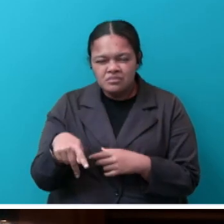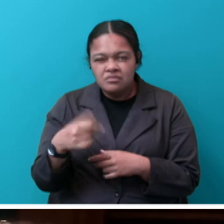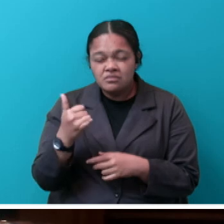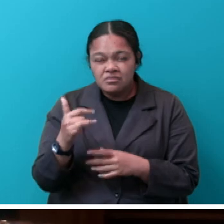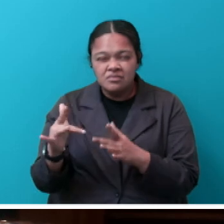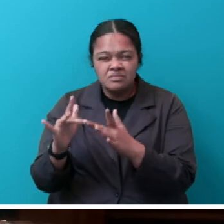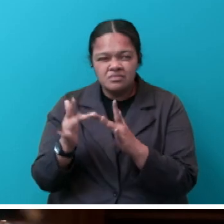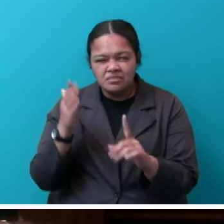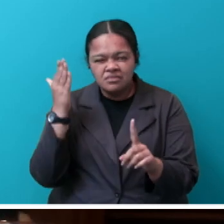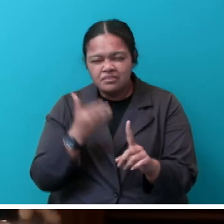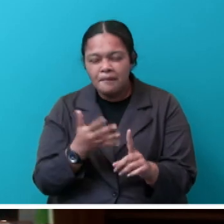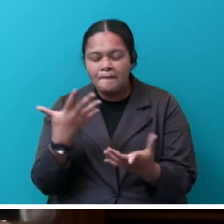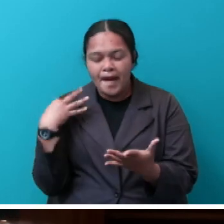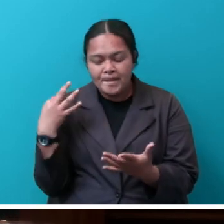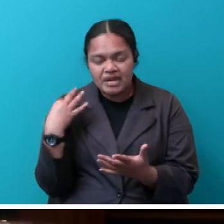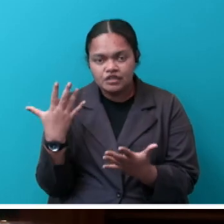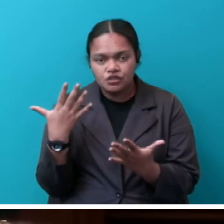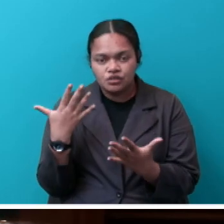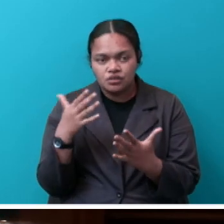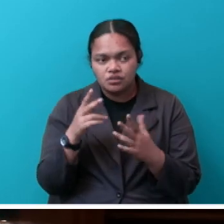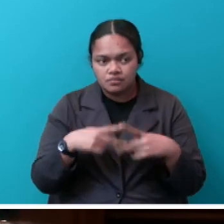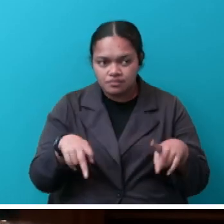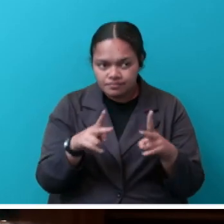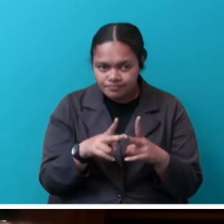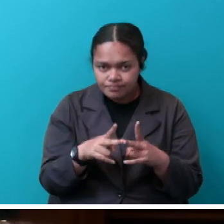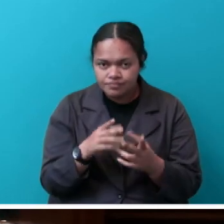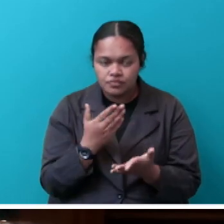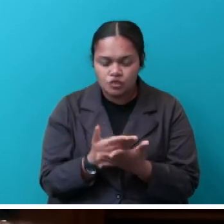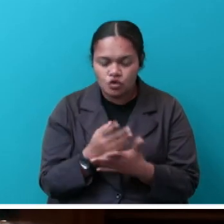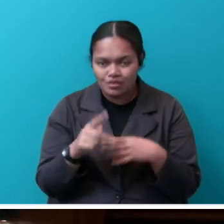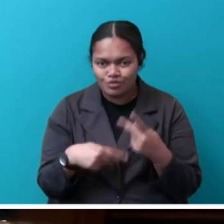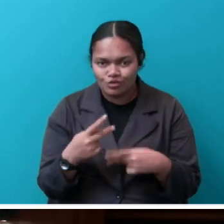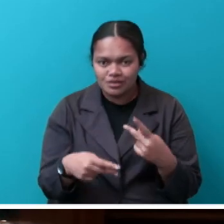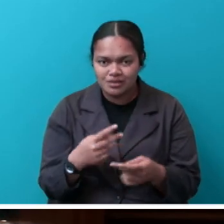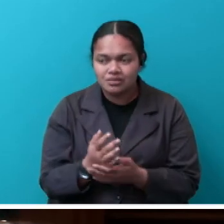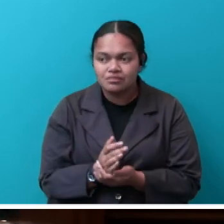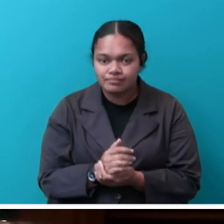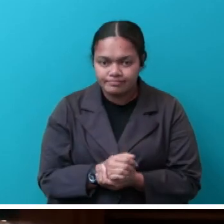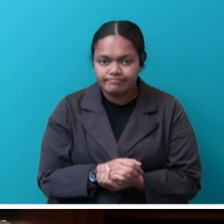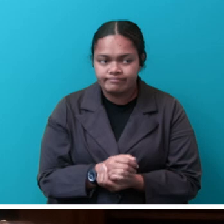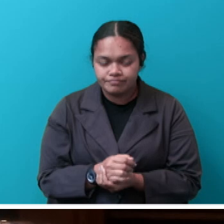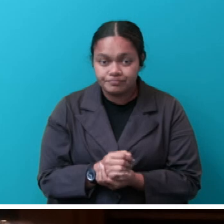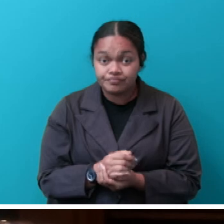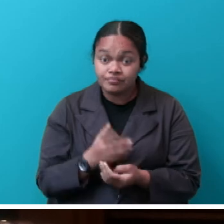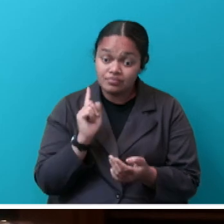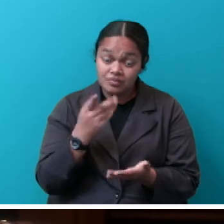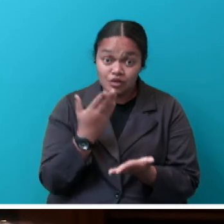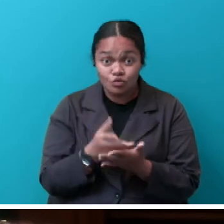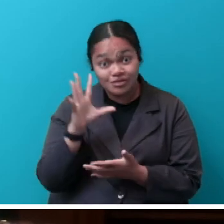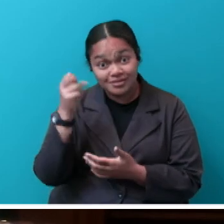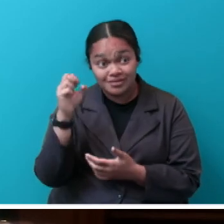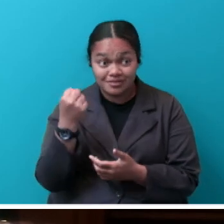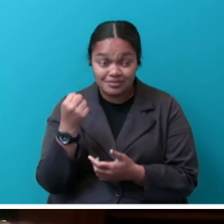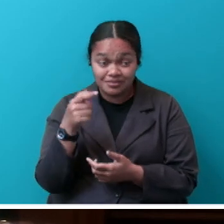directly to the applicant's homes on completion of processing. Upon successful completion of